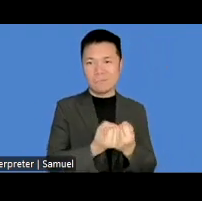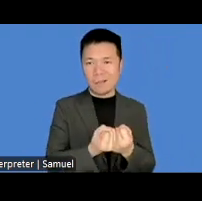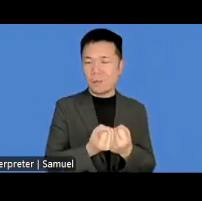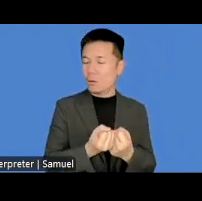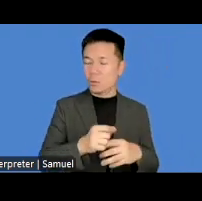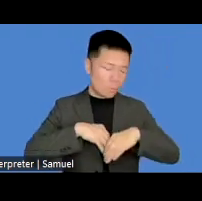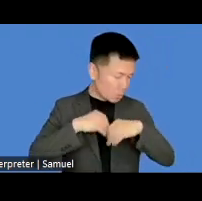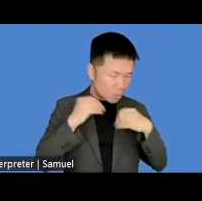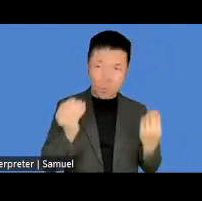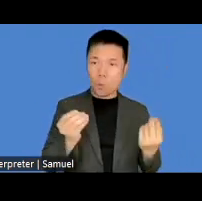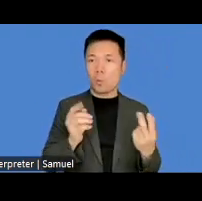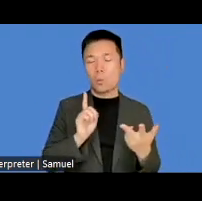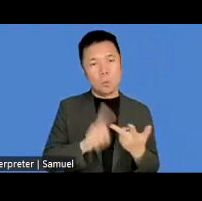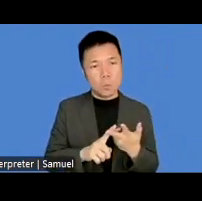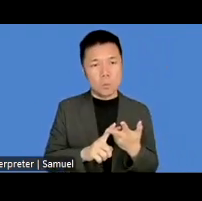to other